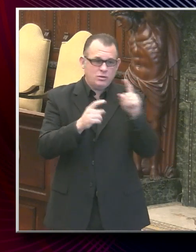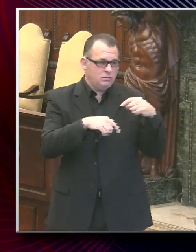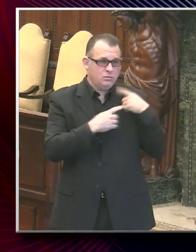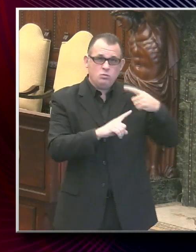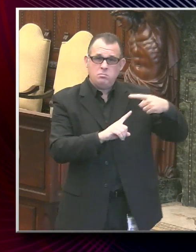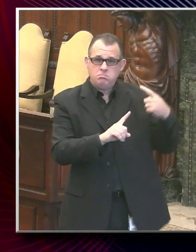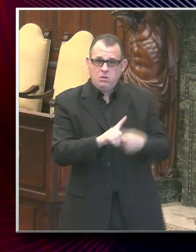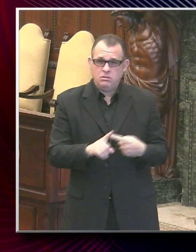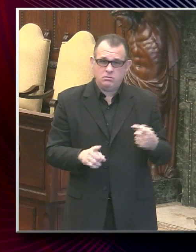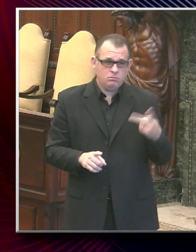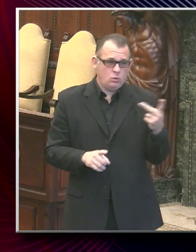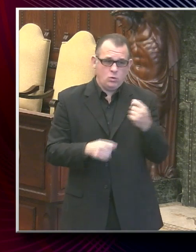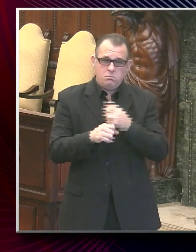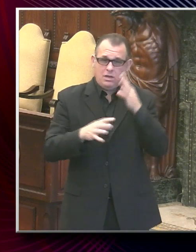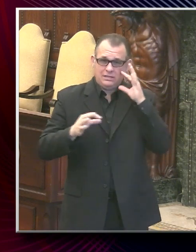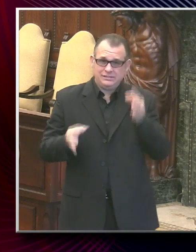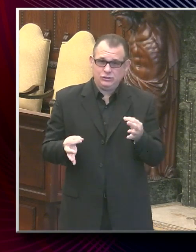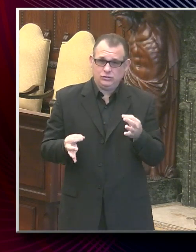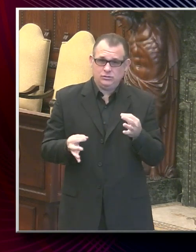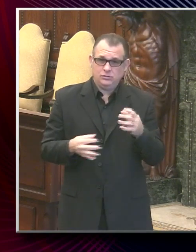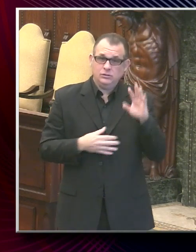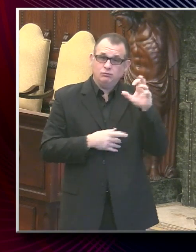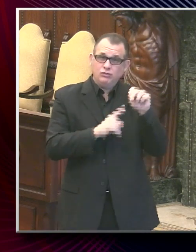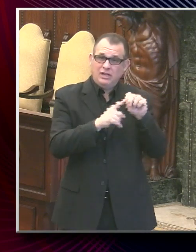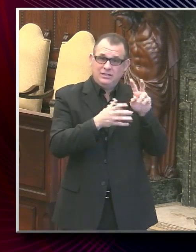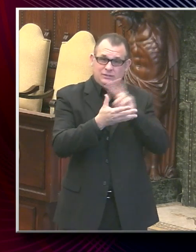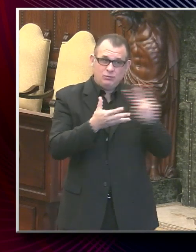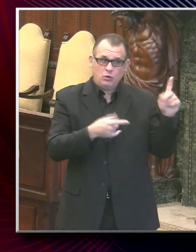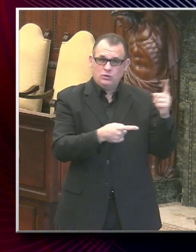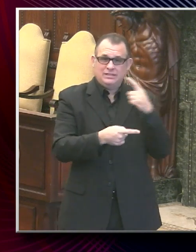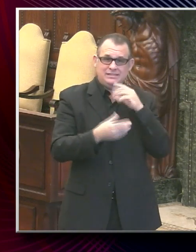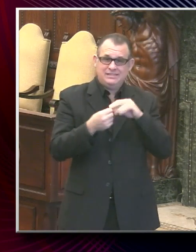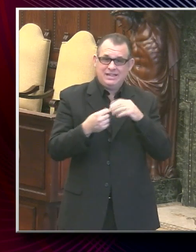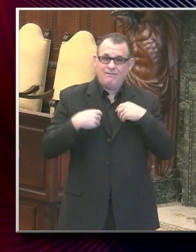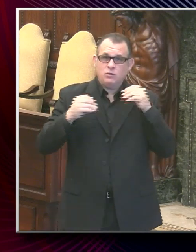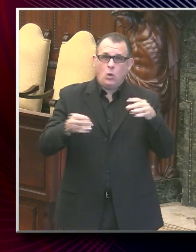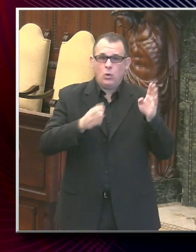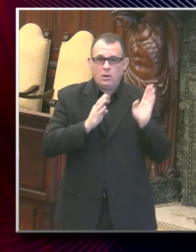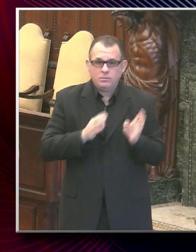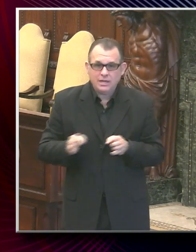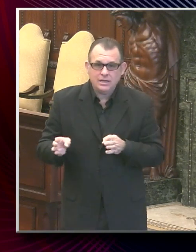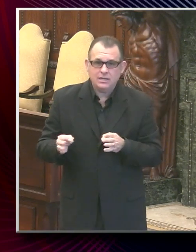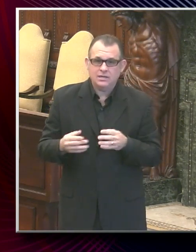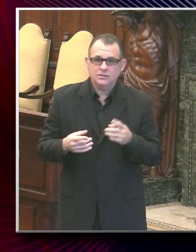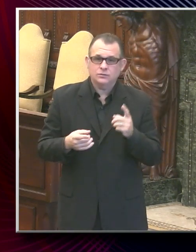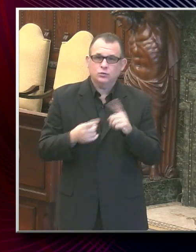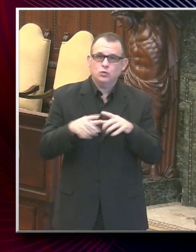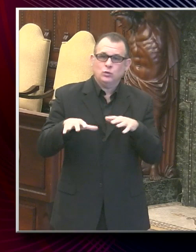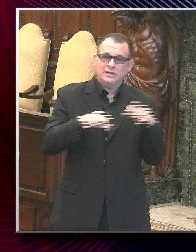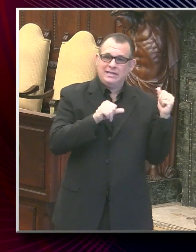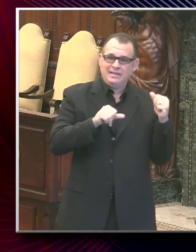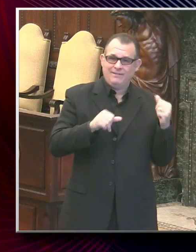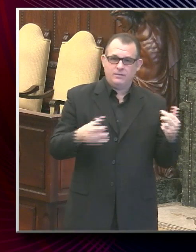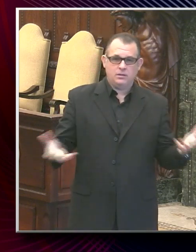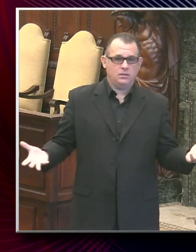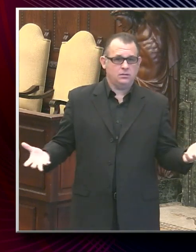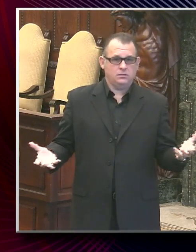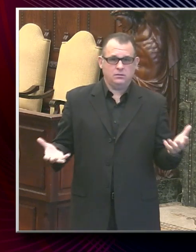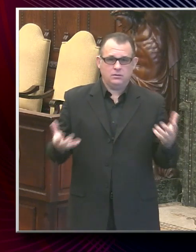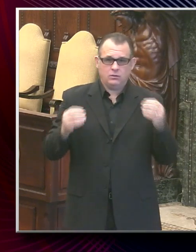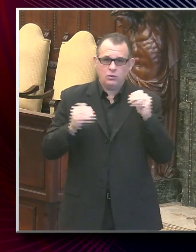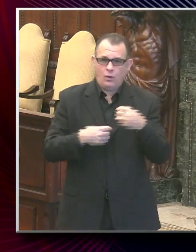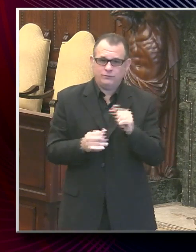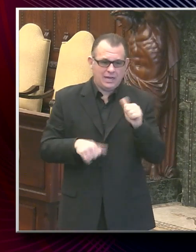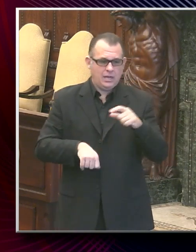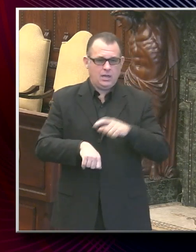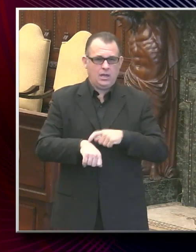together. But Brian, 2 weeks ago, you said that you had no plans to leave the administration anytime soon. And Mayor, you said